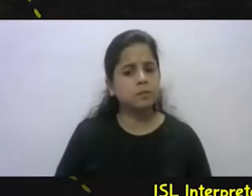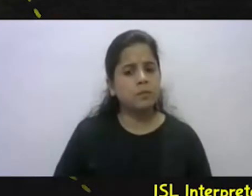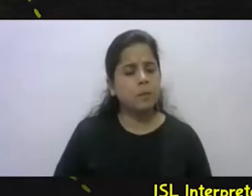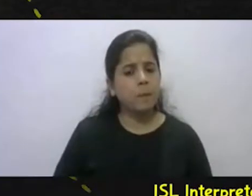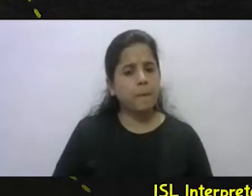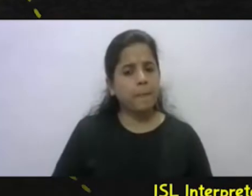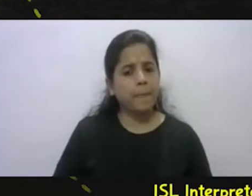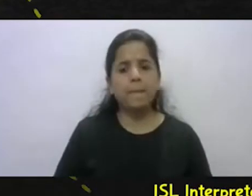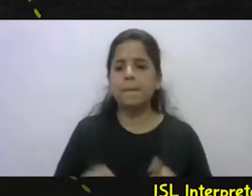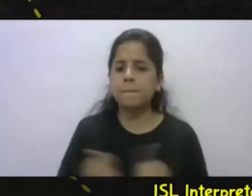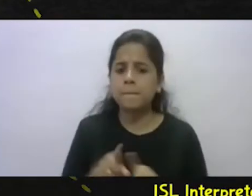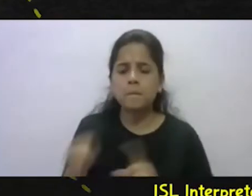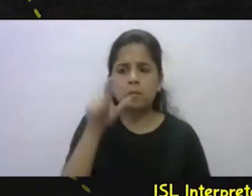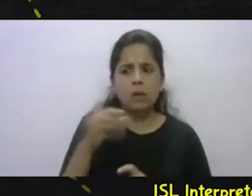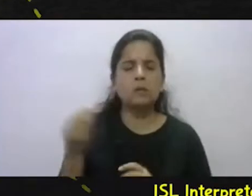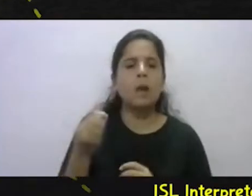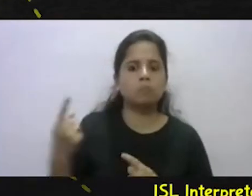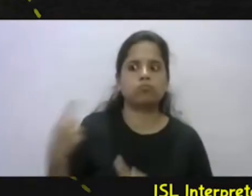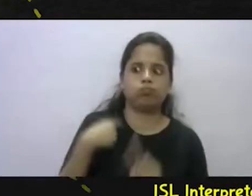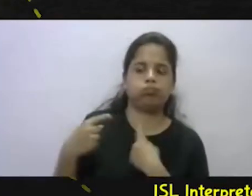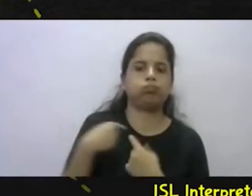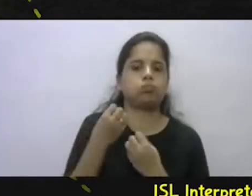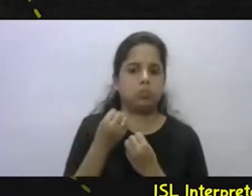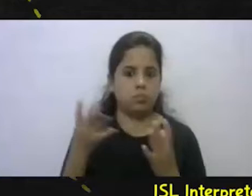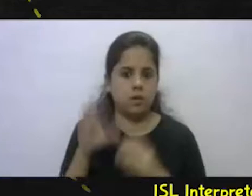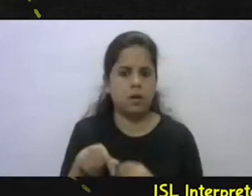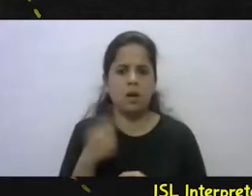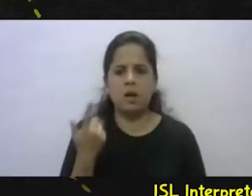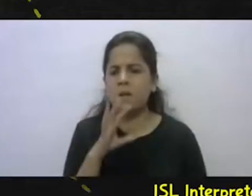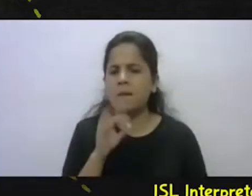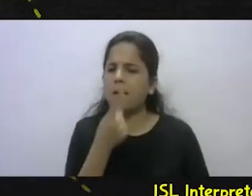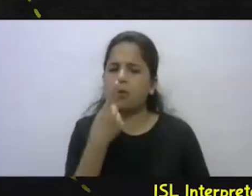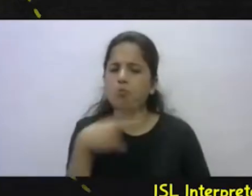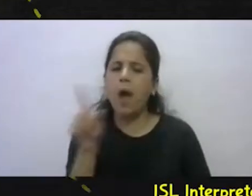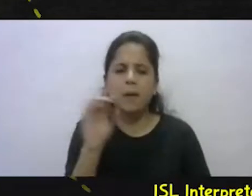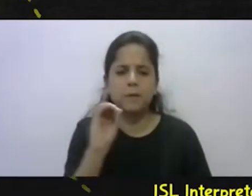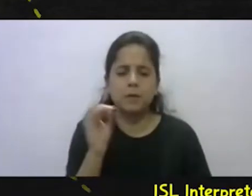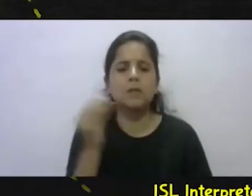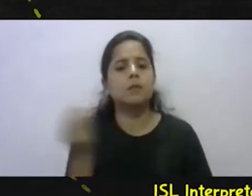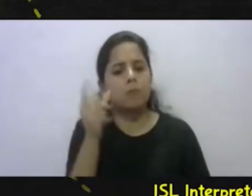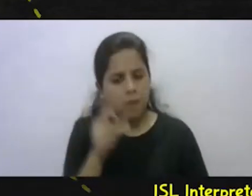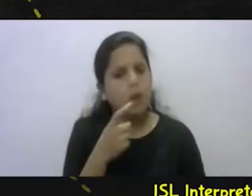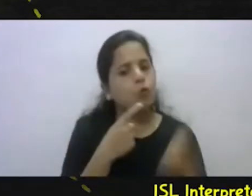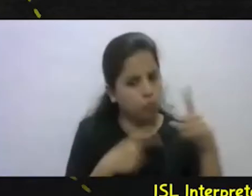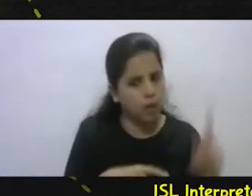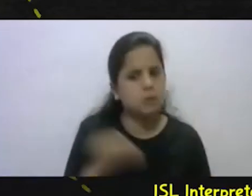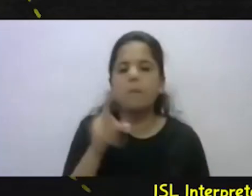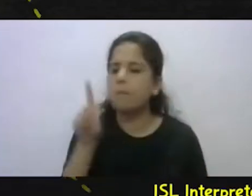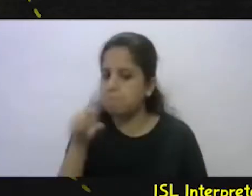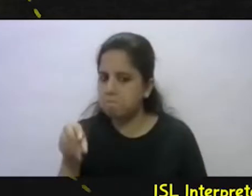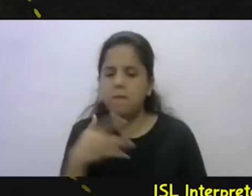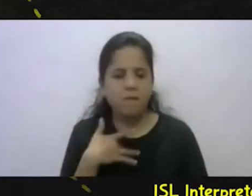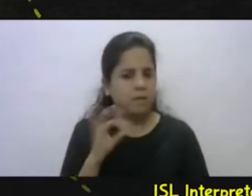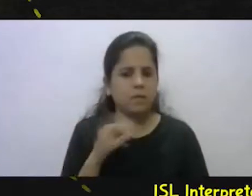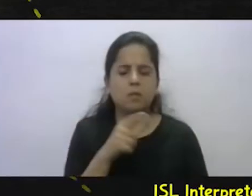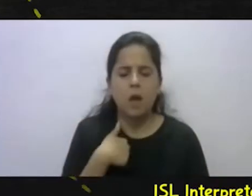Even though some of the criticism I found not so valid and some of it was valid, I still took